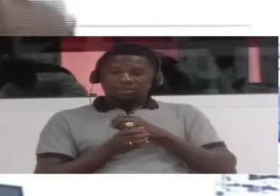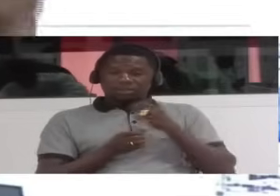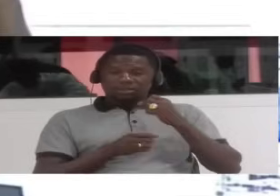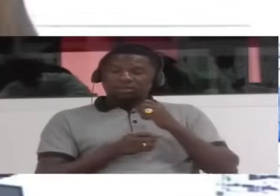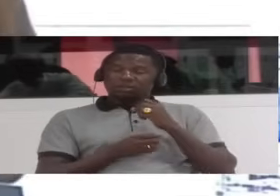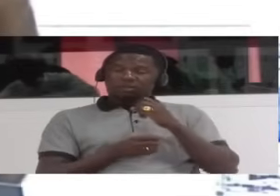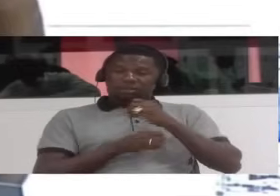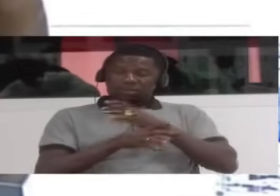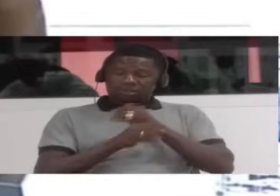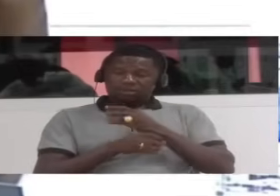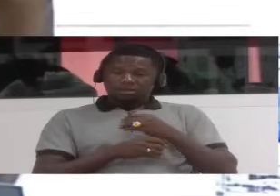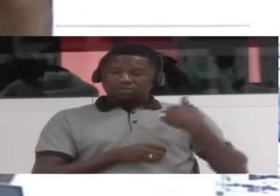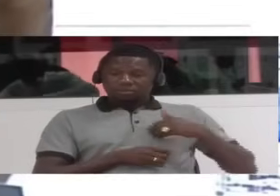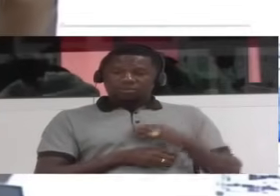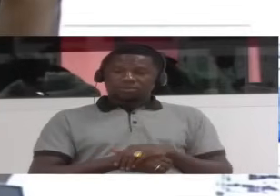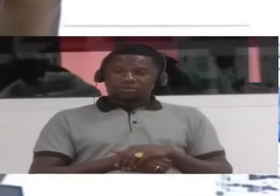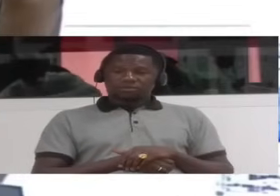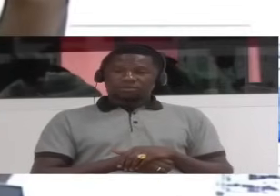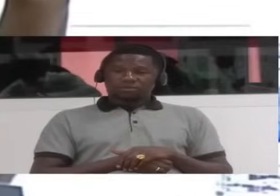It was, you see